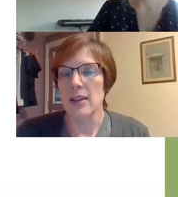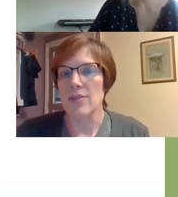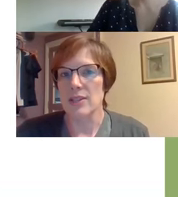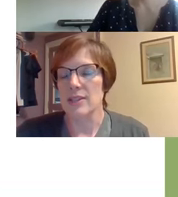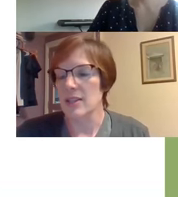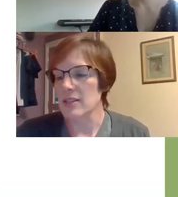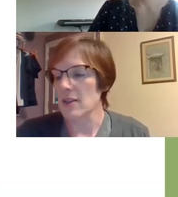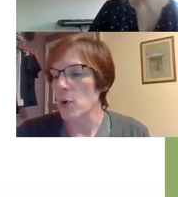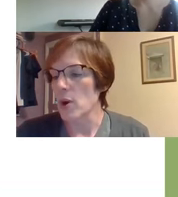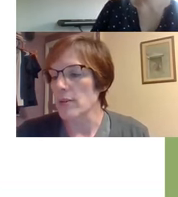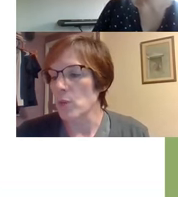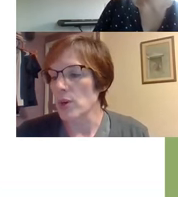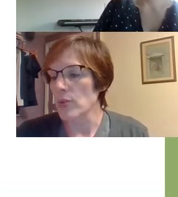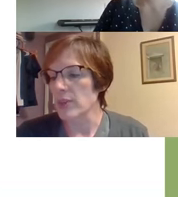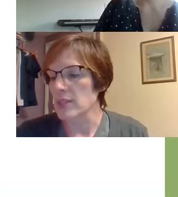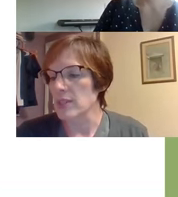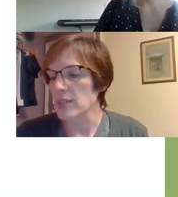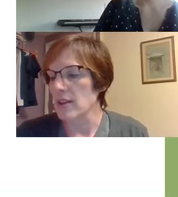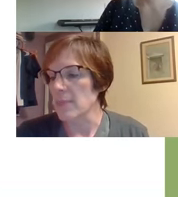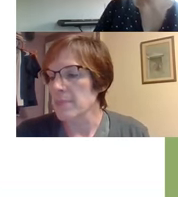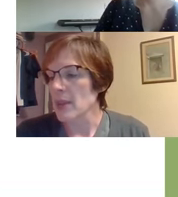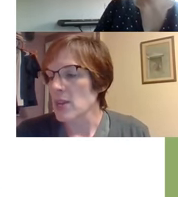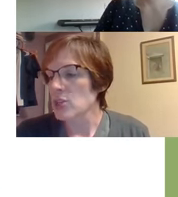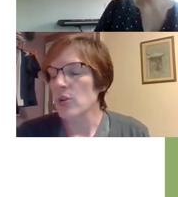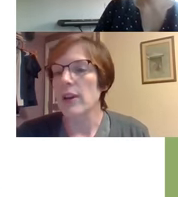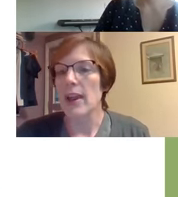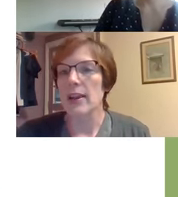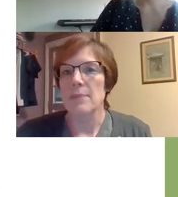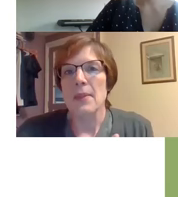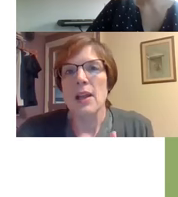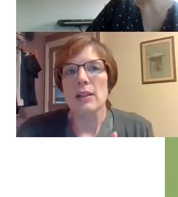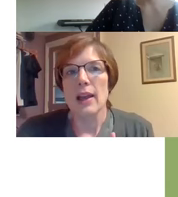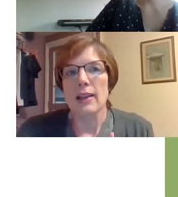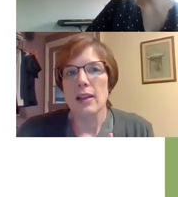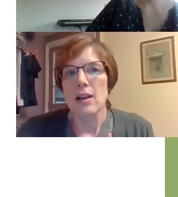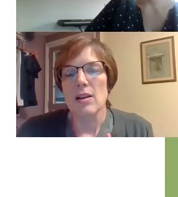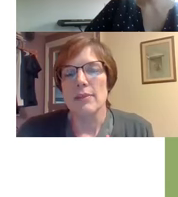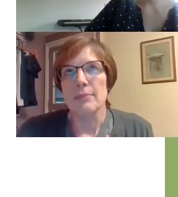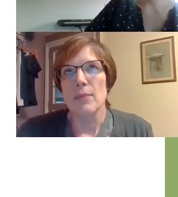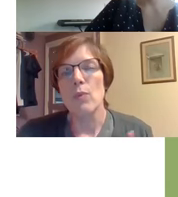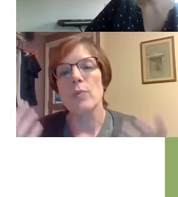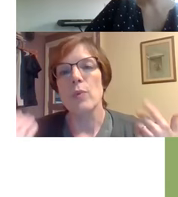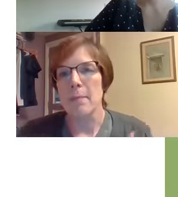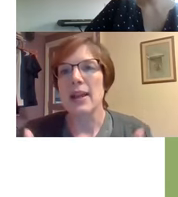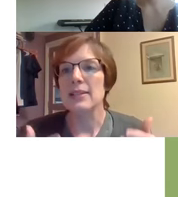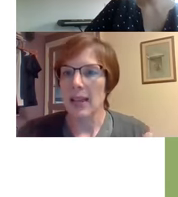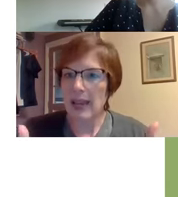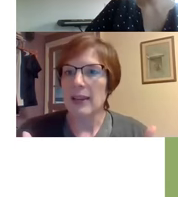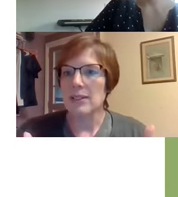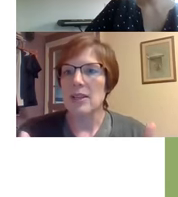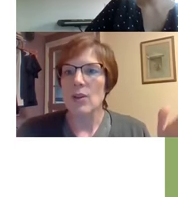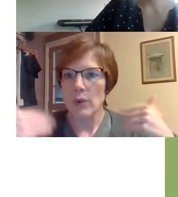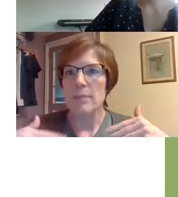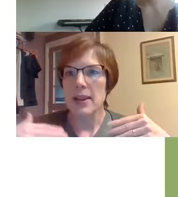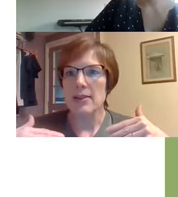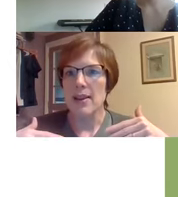in this system, or work with this system to create like when we